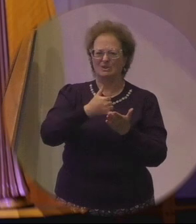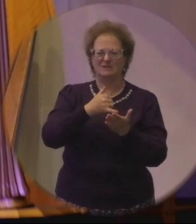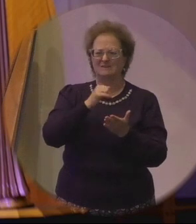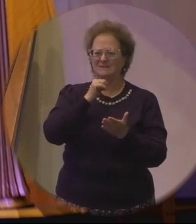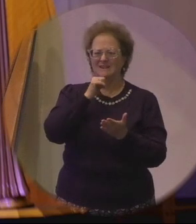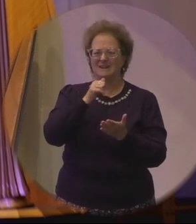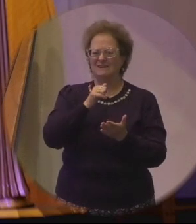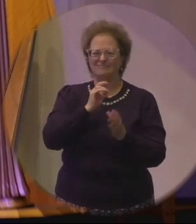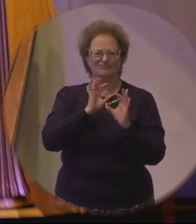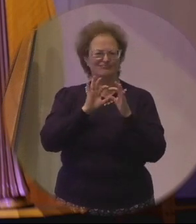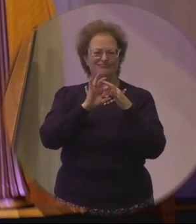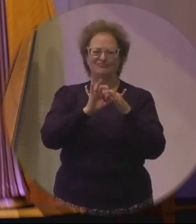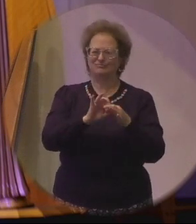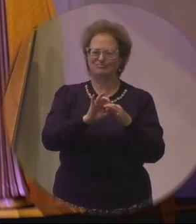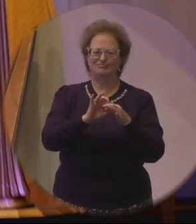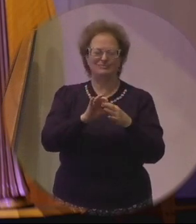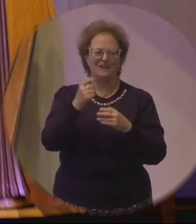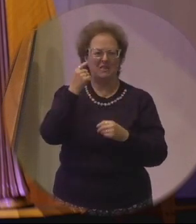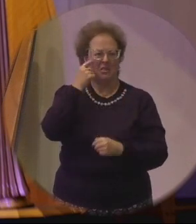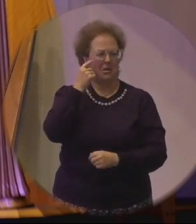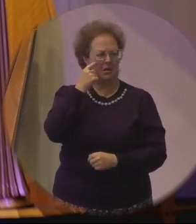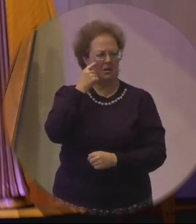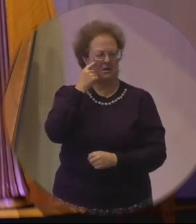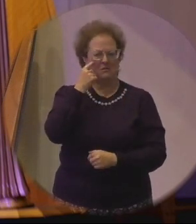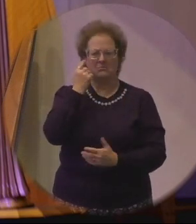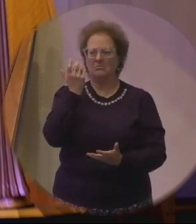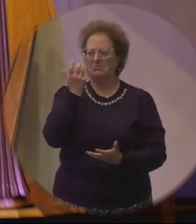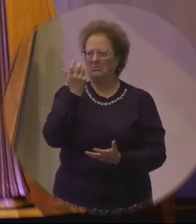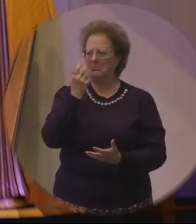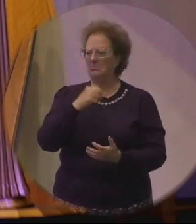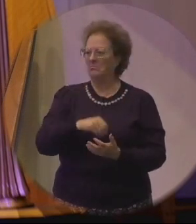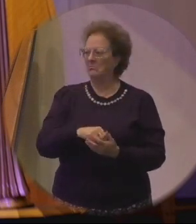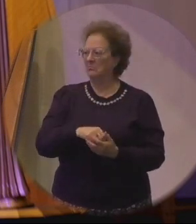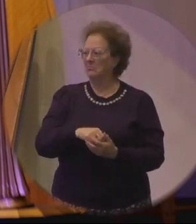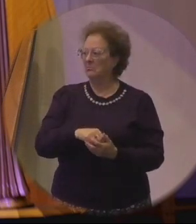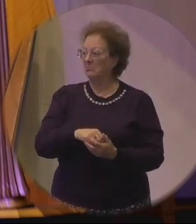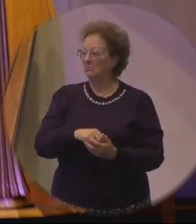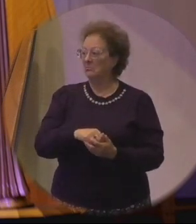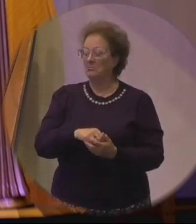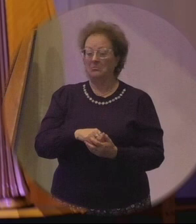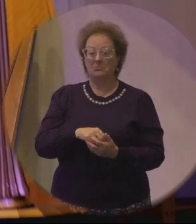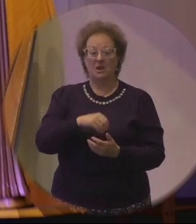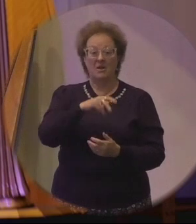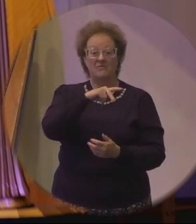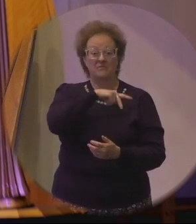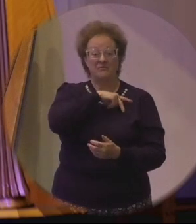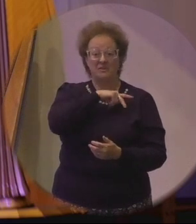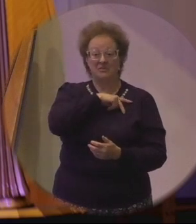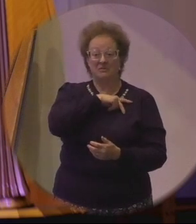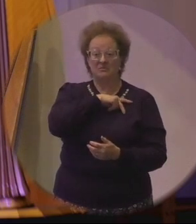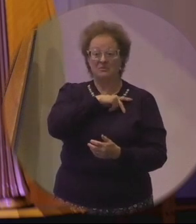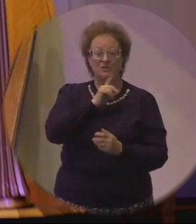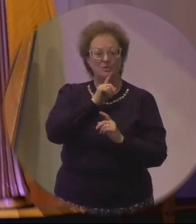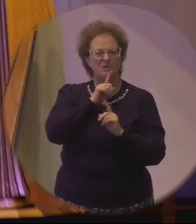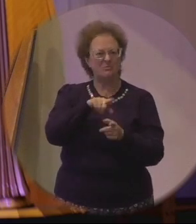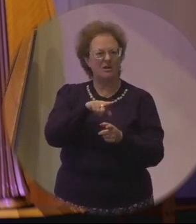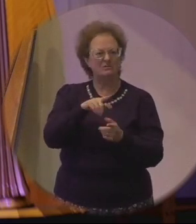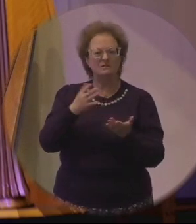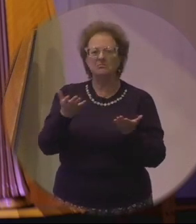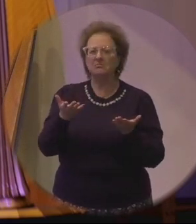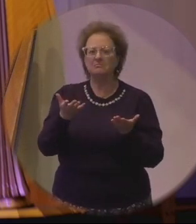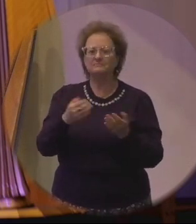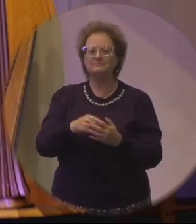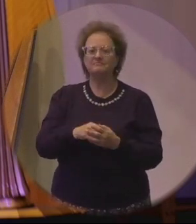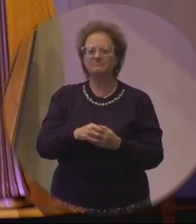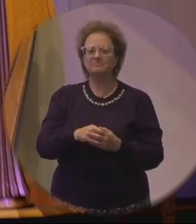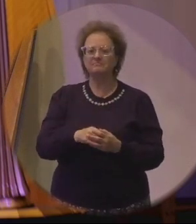fit the narrative at all. Now, did you notice how Philip responds to Nathanael's negativity?